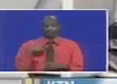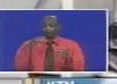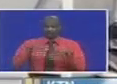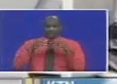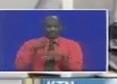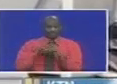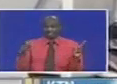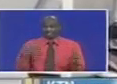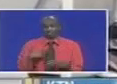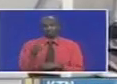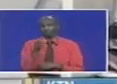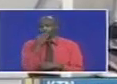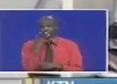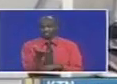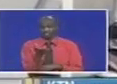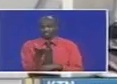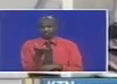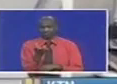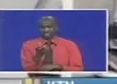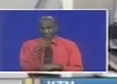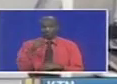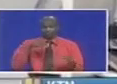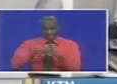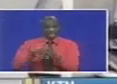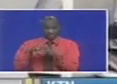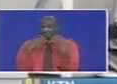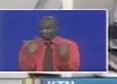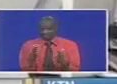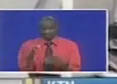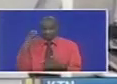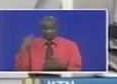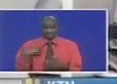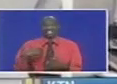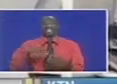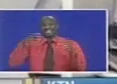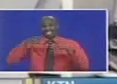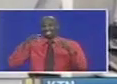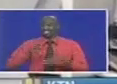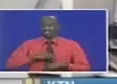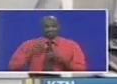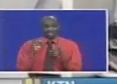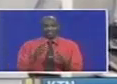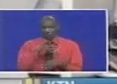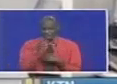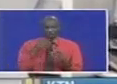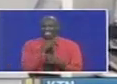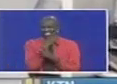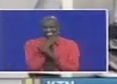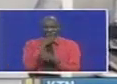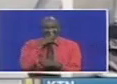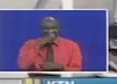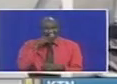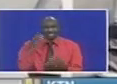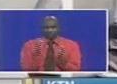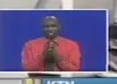for subsistence, went to their gardens, planted their crops, but since there was not enough rain, all that was dried out by the